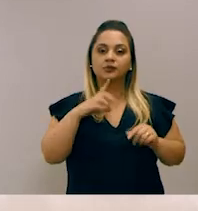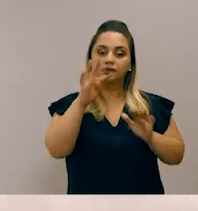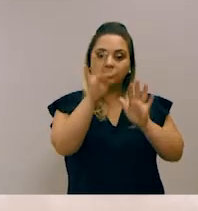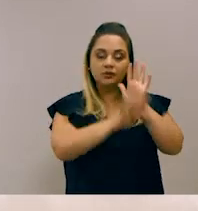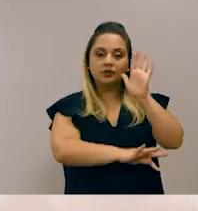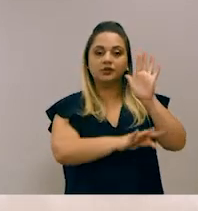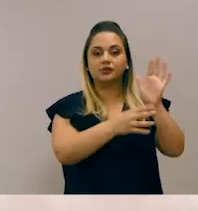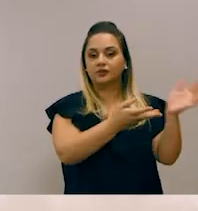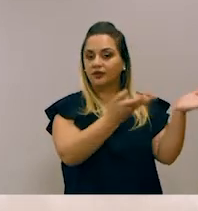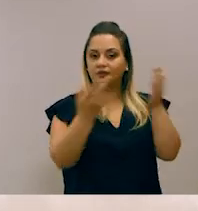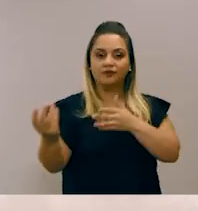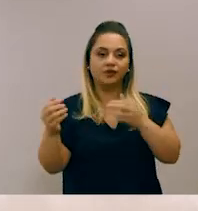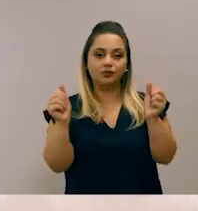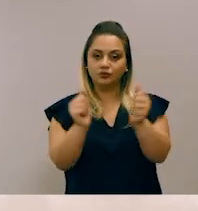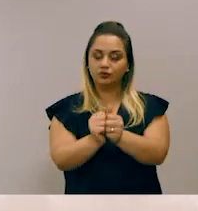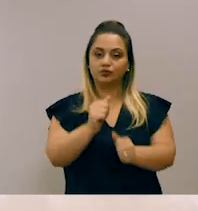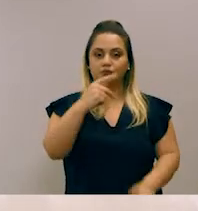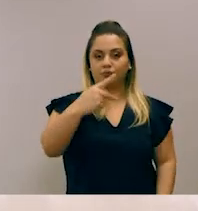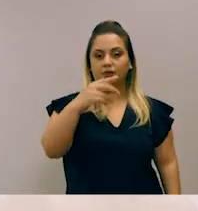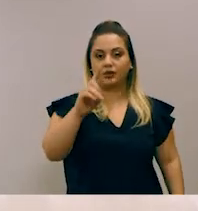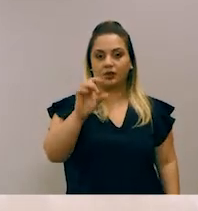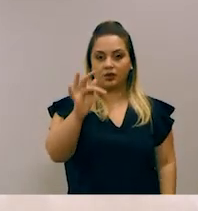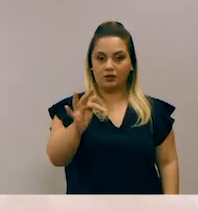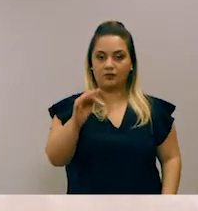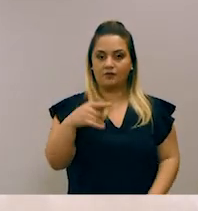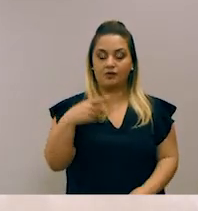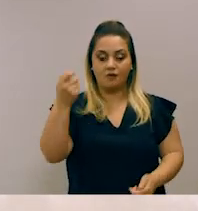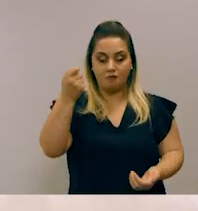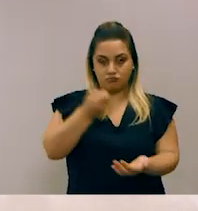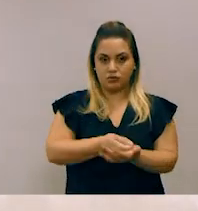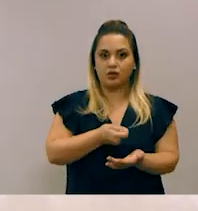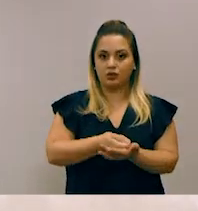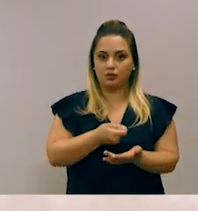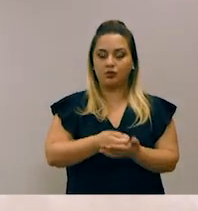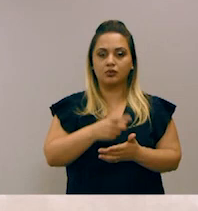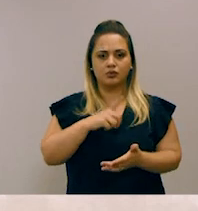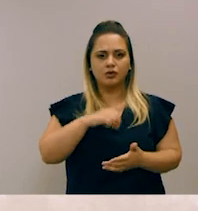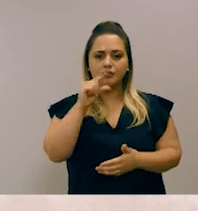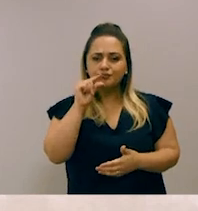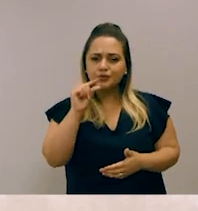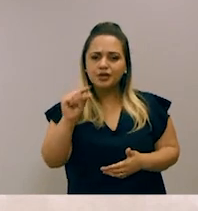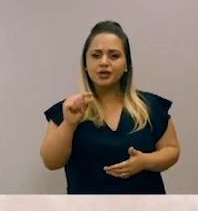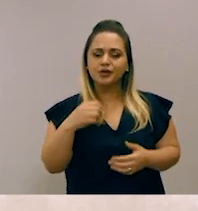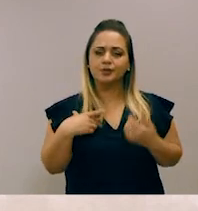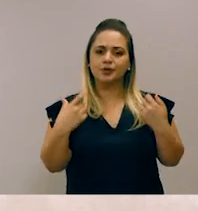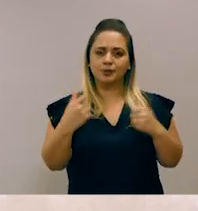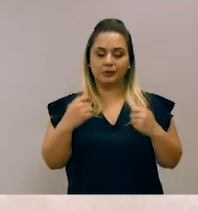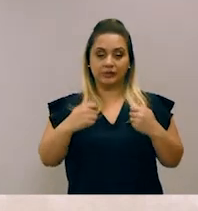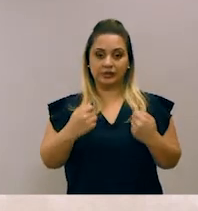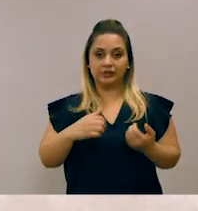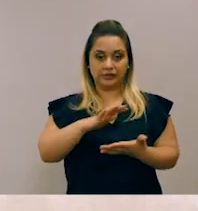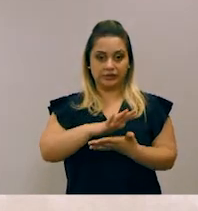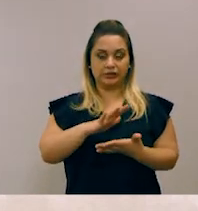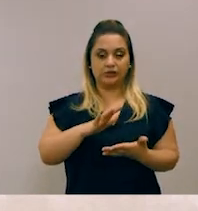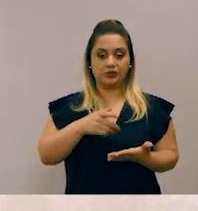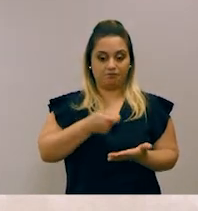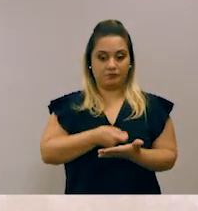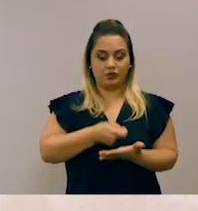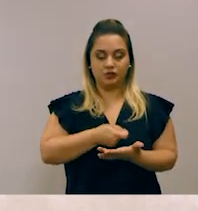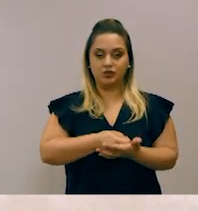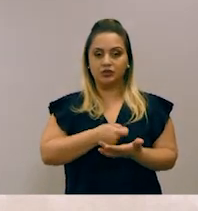we decided to have the text with PDF, with the minimum level of